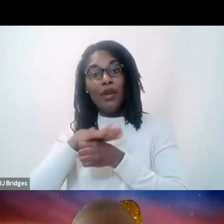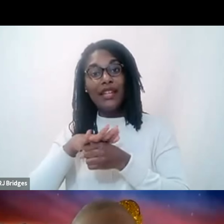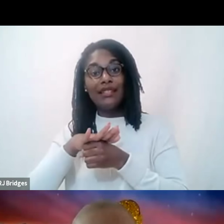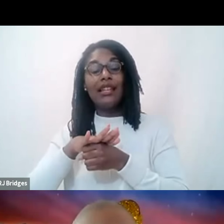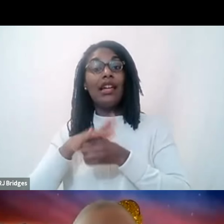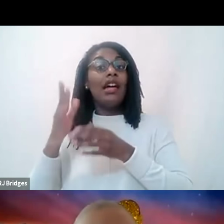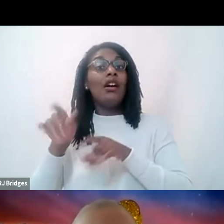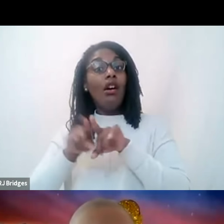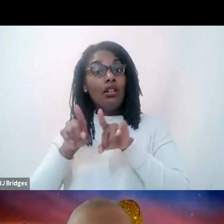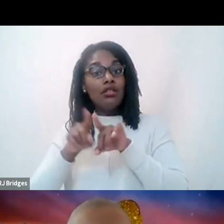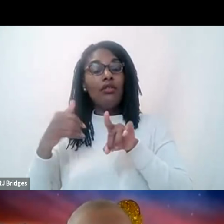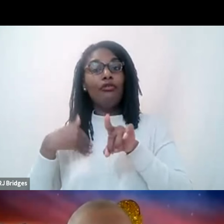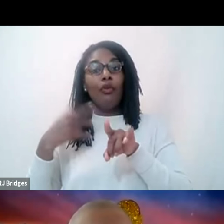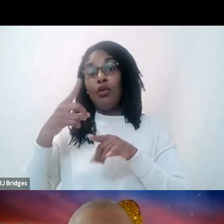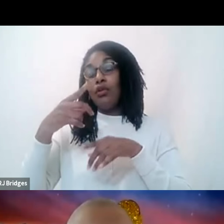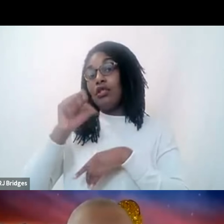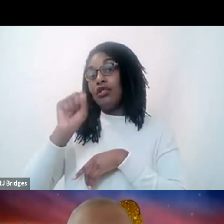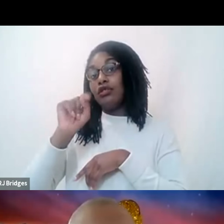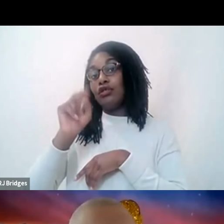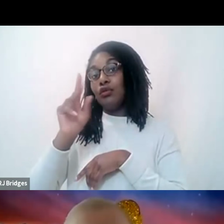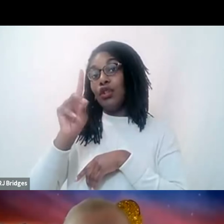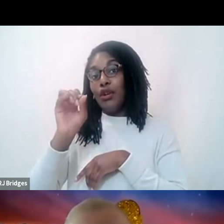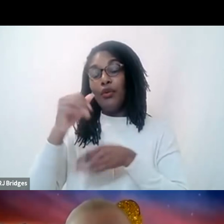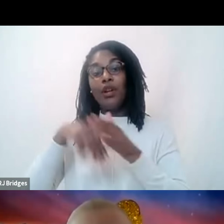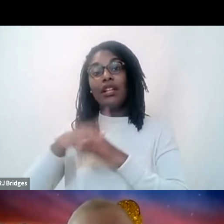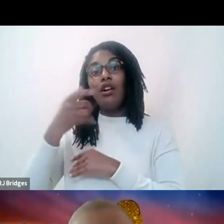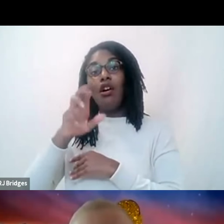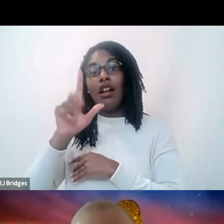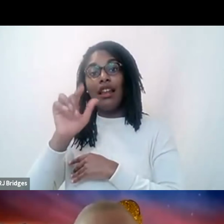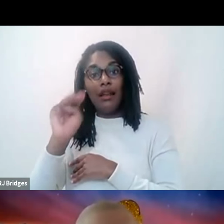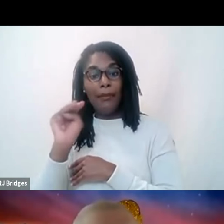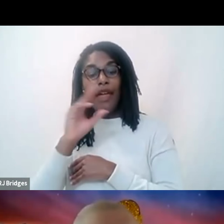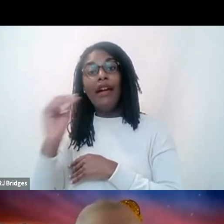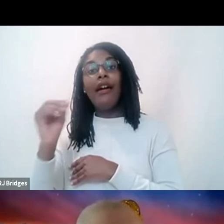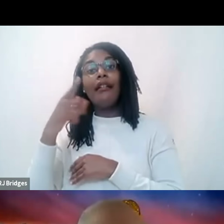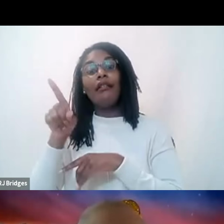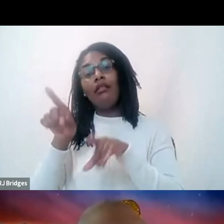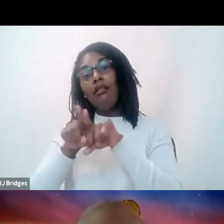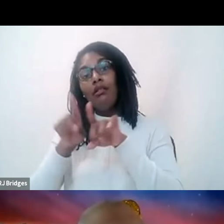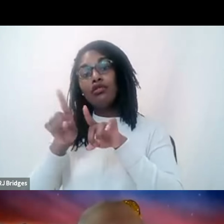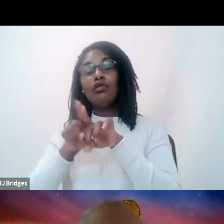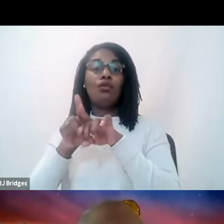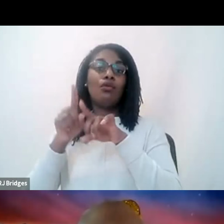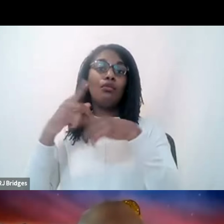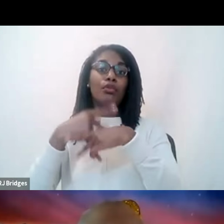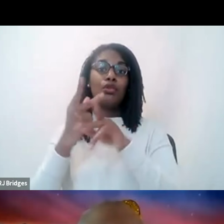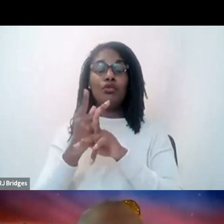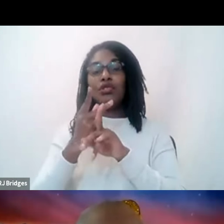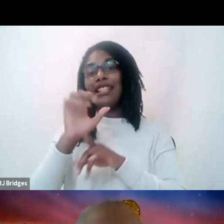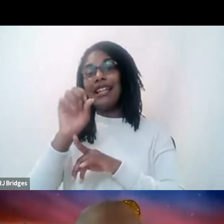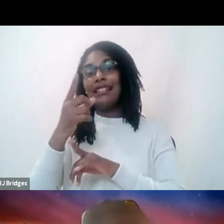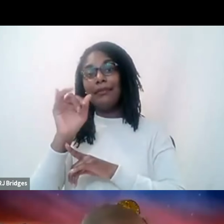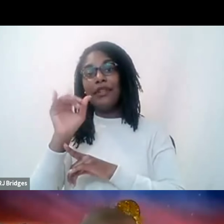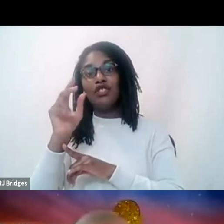position for Studio Museum in Harlem, Prince George's African American Museum, and has produced exhibitions with the Museum